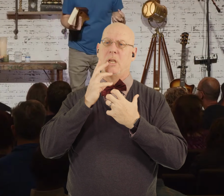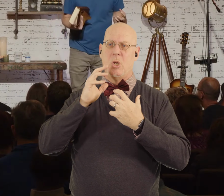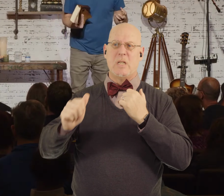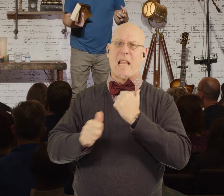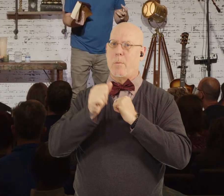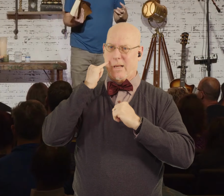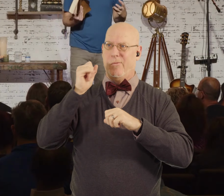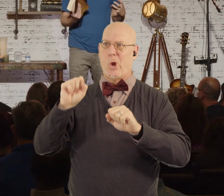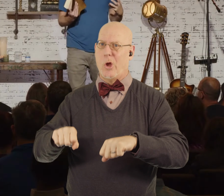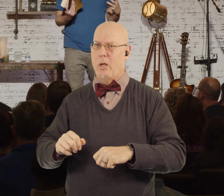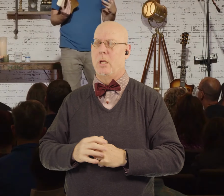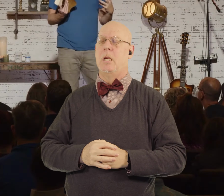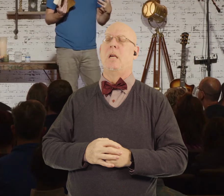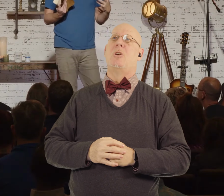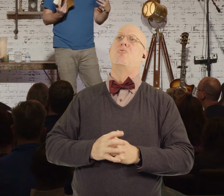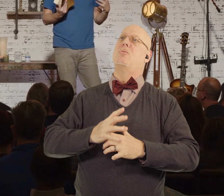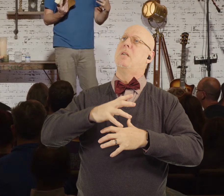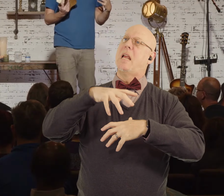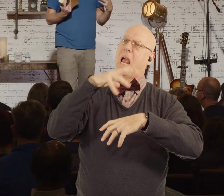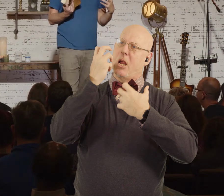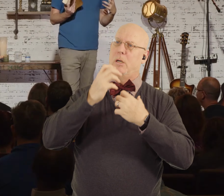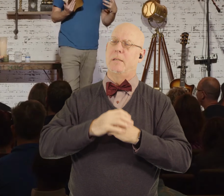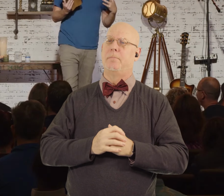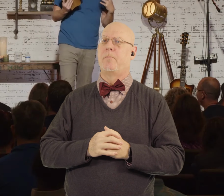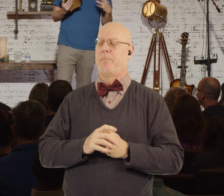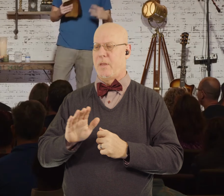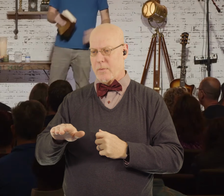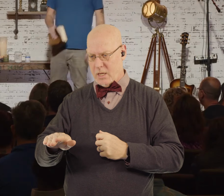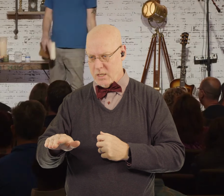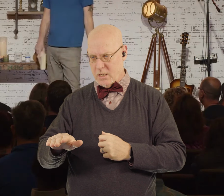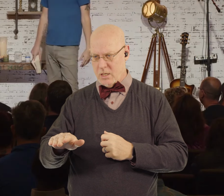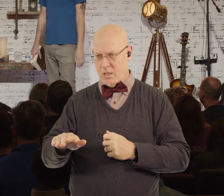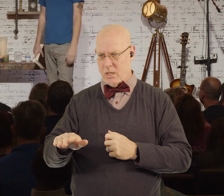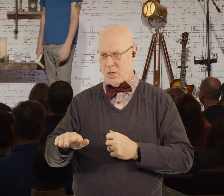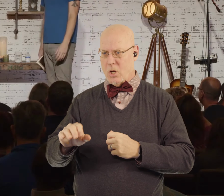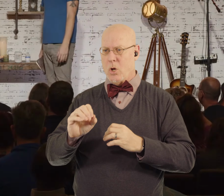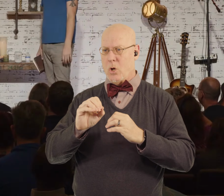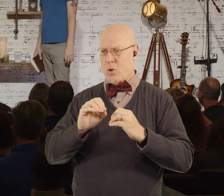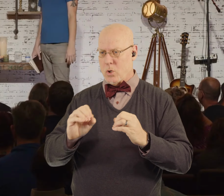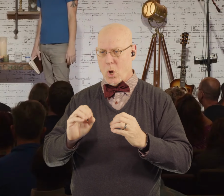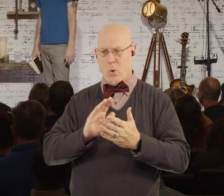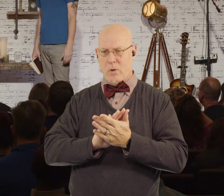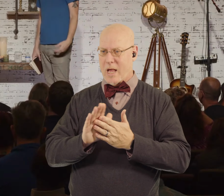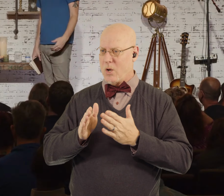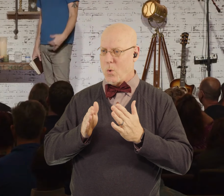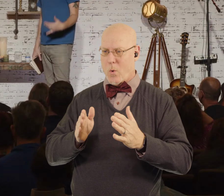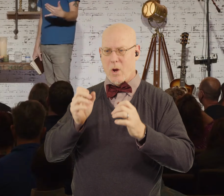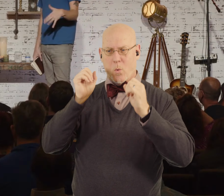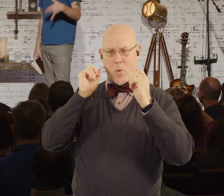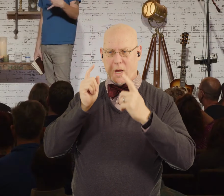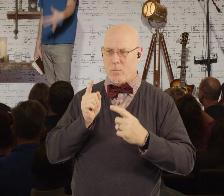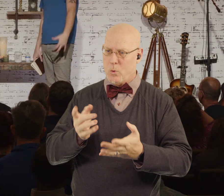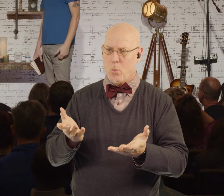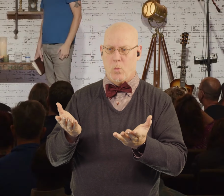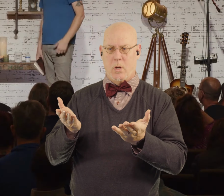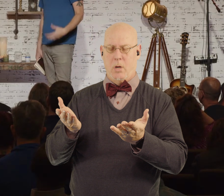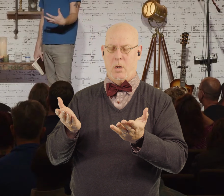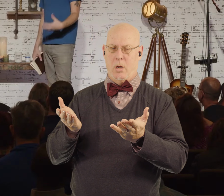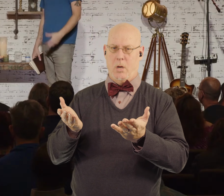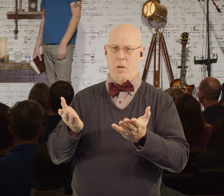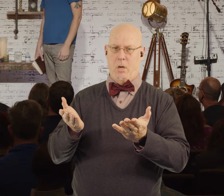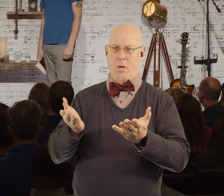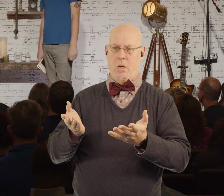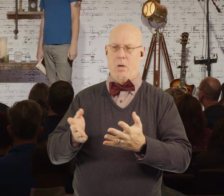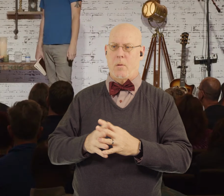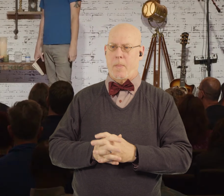angry. He would do damage if he could, okay? But he's so angry. But I'm like, hey, there's no nice way of